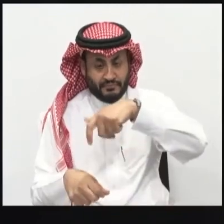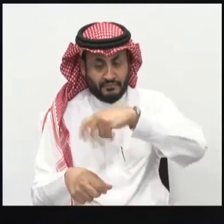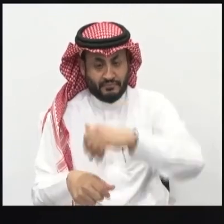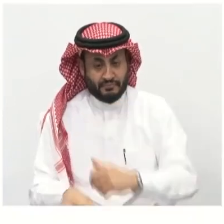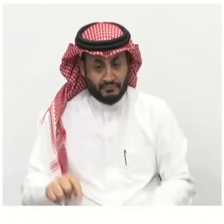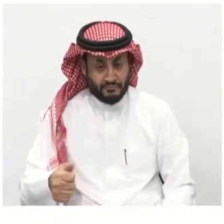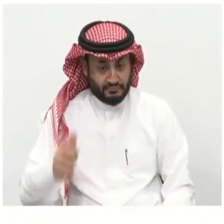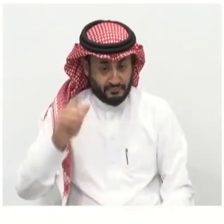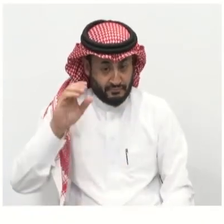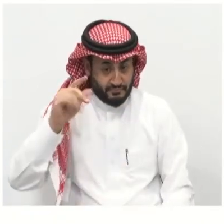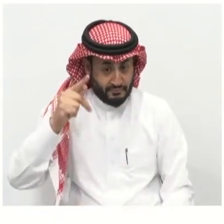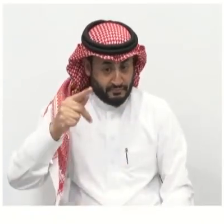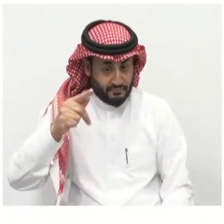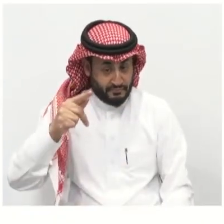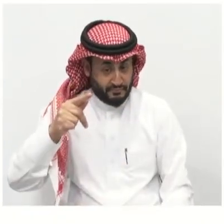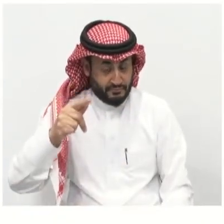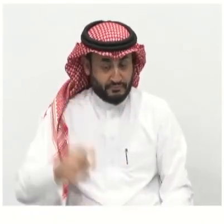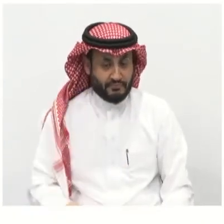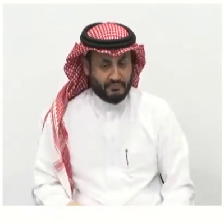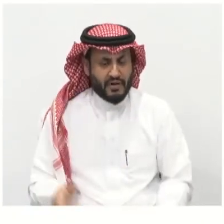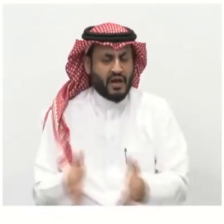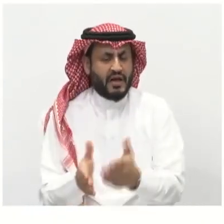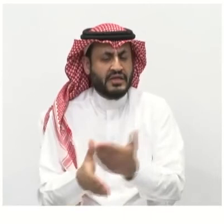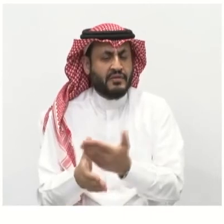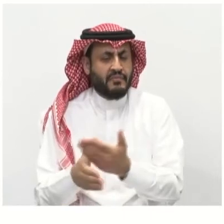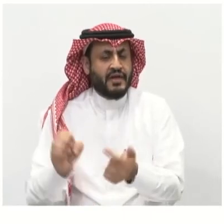tap. Excellent. Is it long or short?